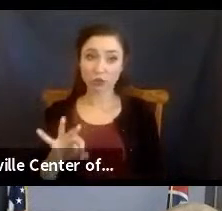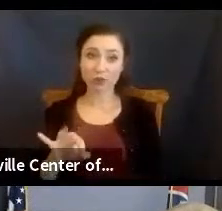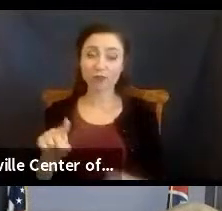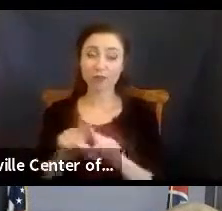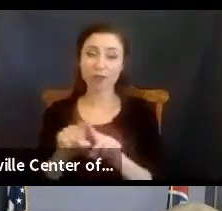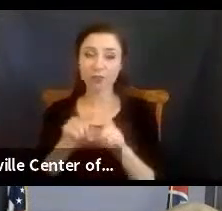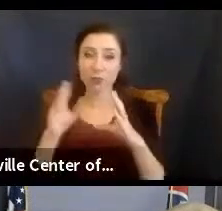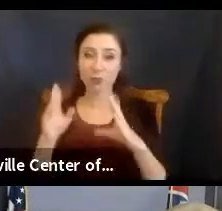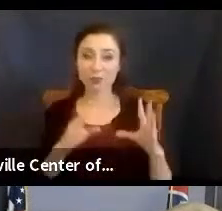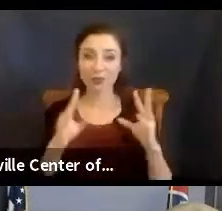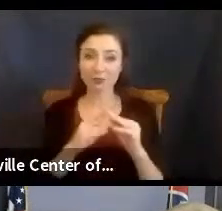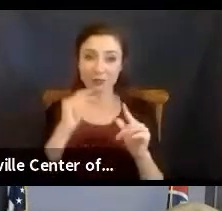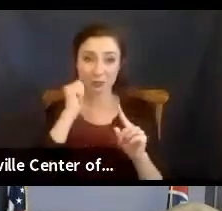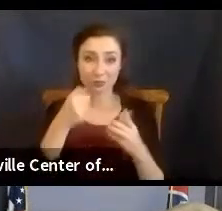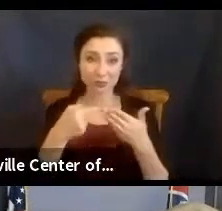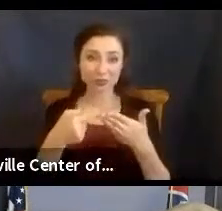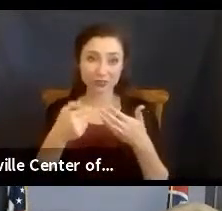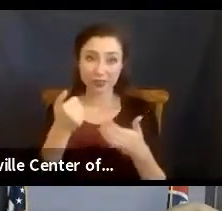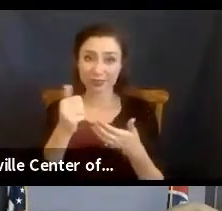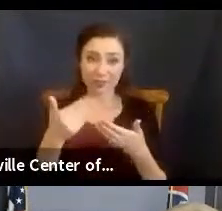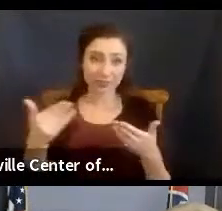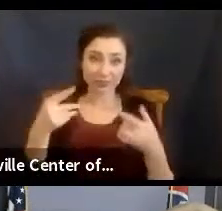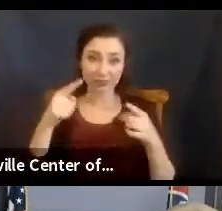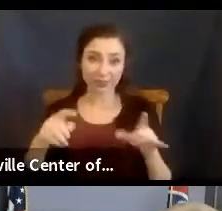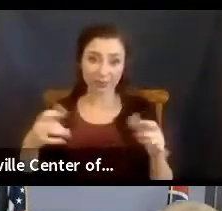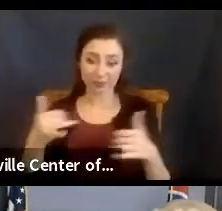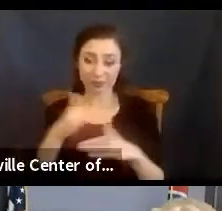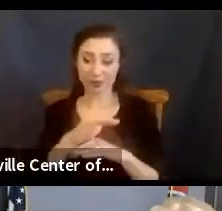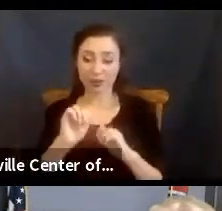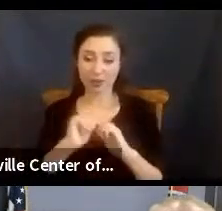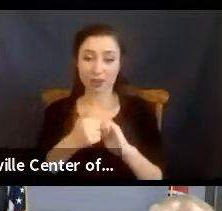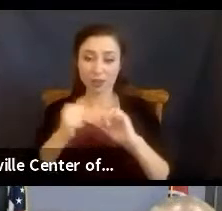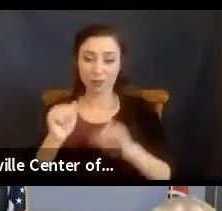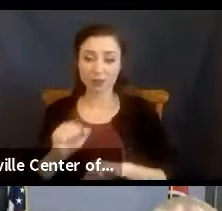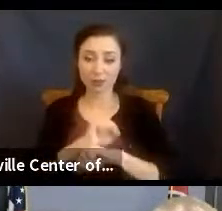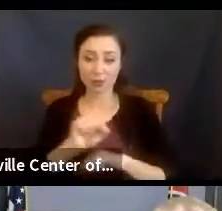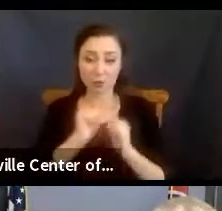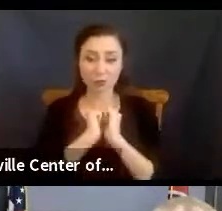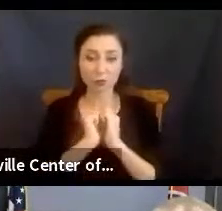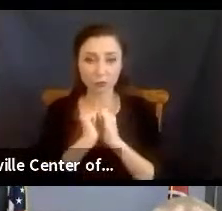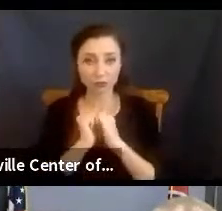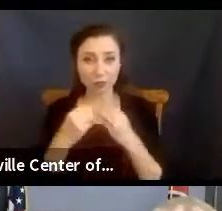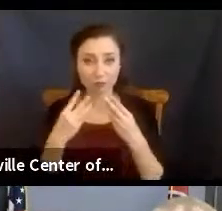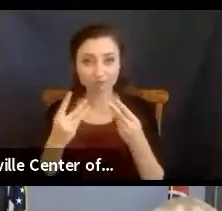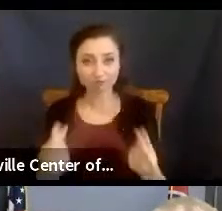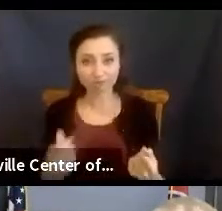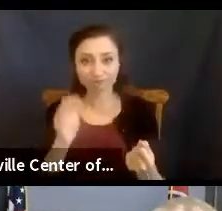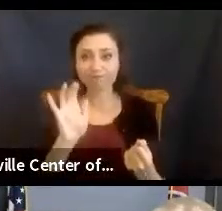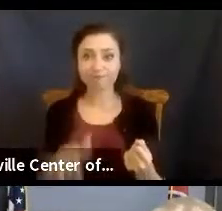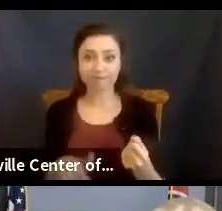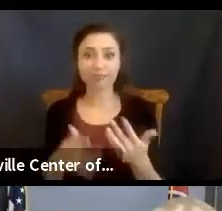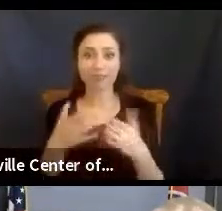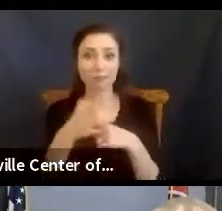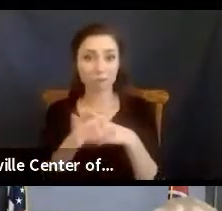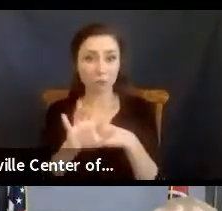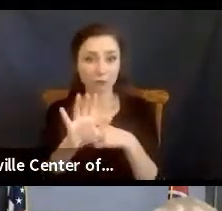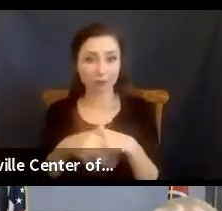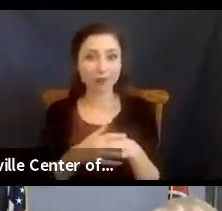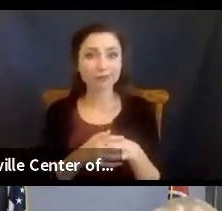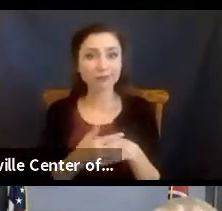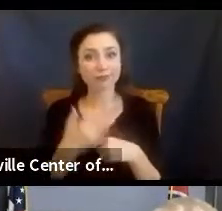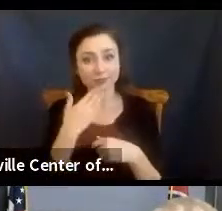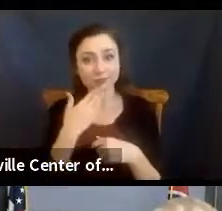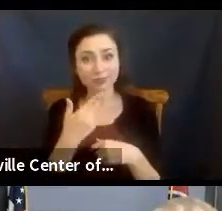meeting tomorrow to discuss anything that happens tonight and how we can work together to work on those initiatives and enforcement. So